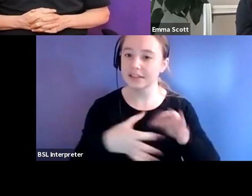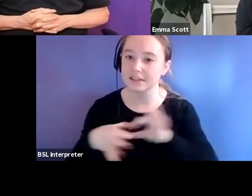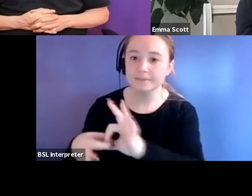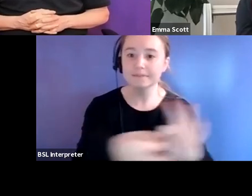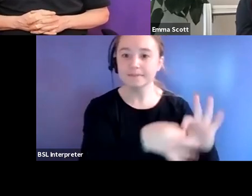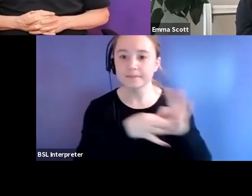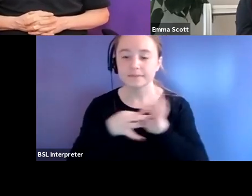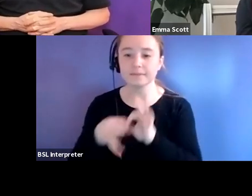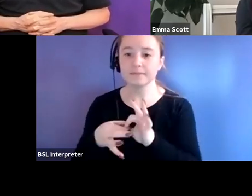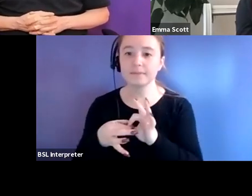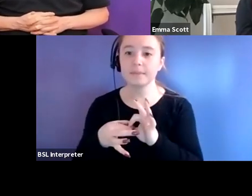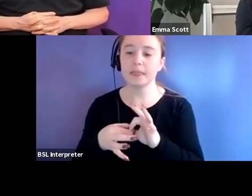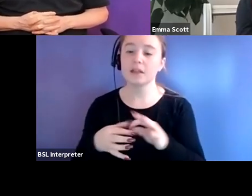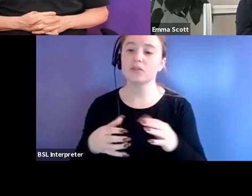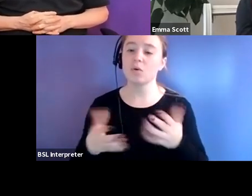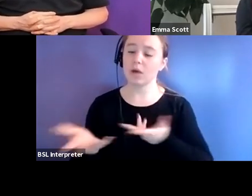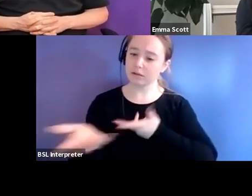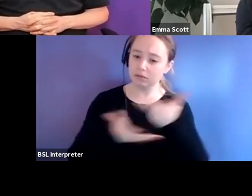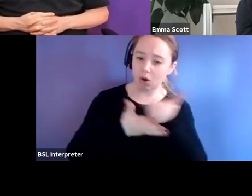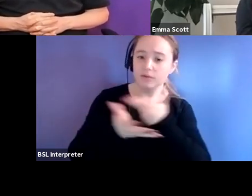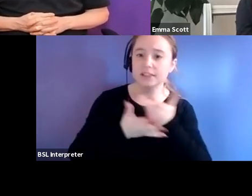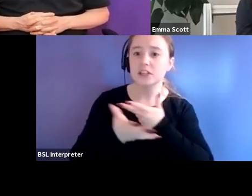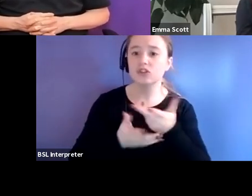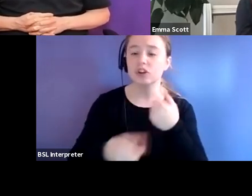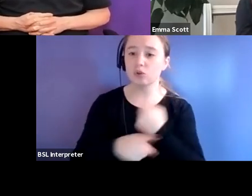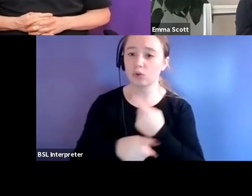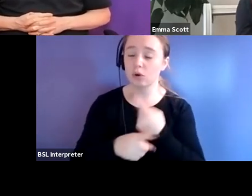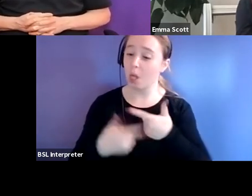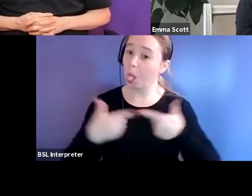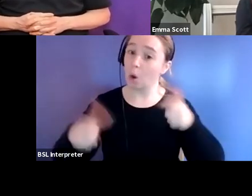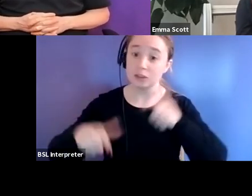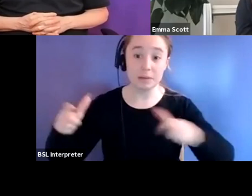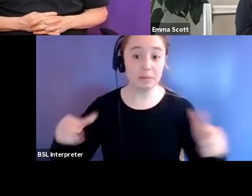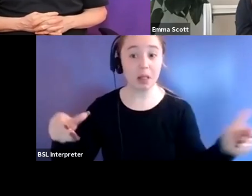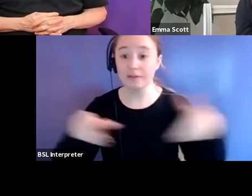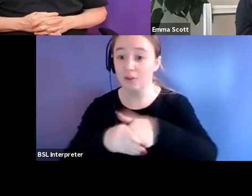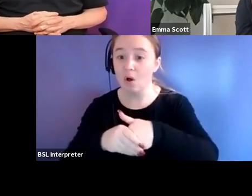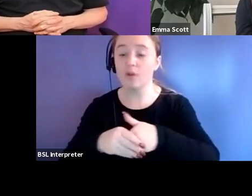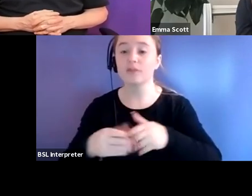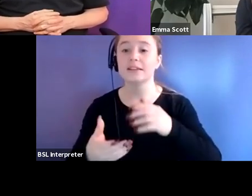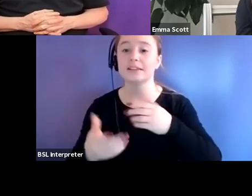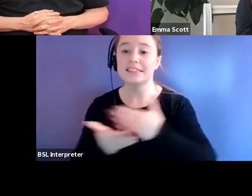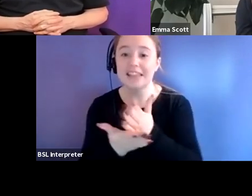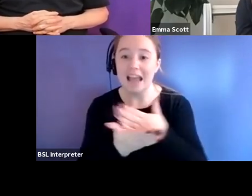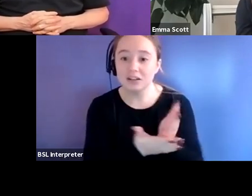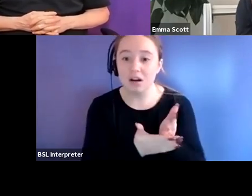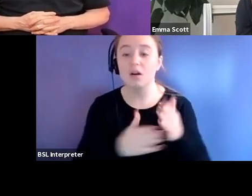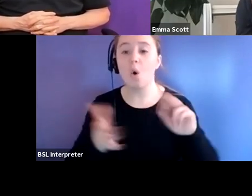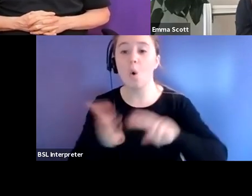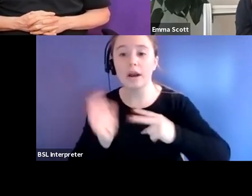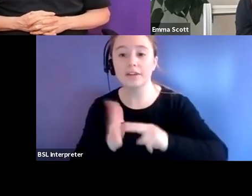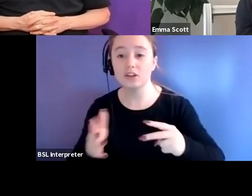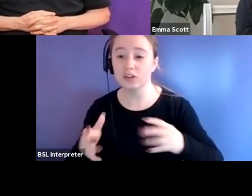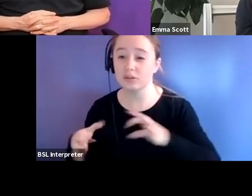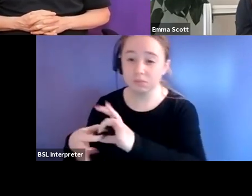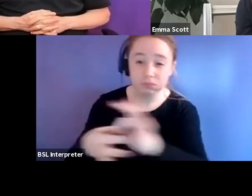So we had a broad conversation involving lots of people, lots of sectors, lots of organisations, and ultimately ended up in